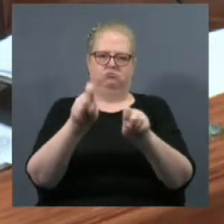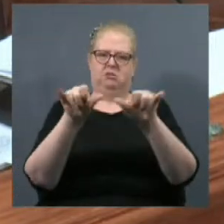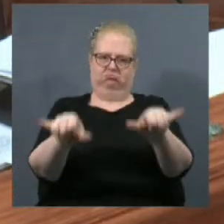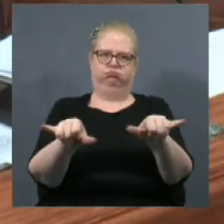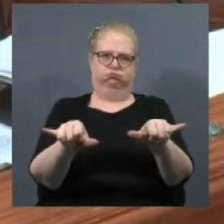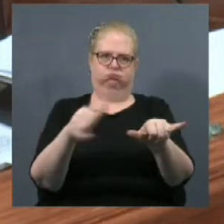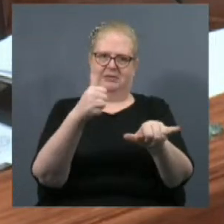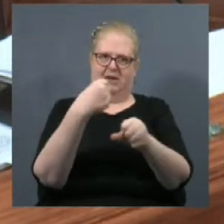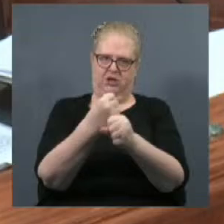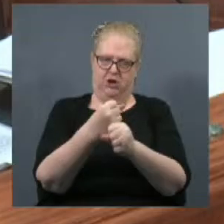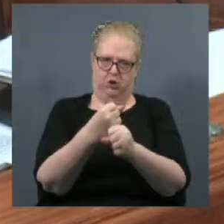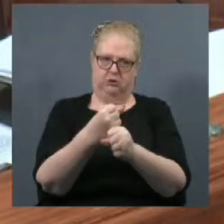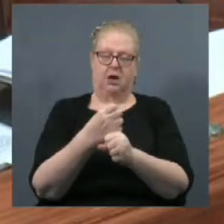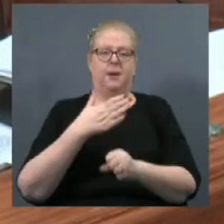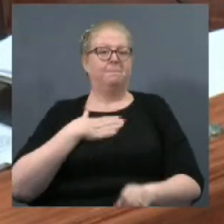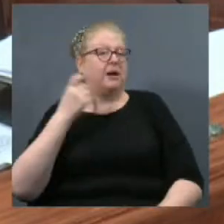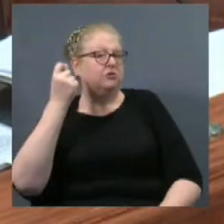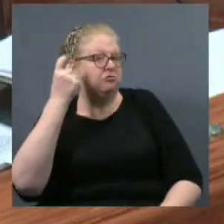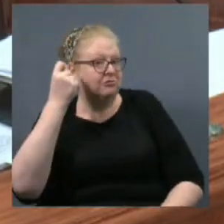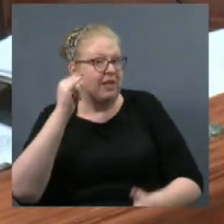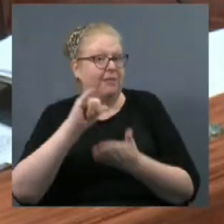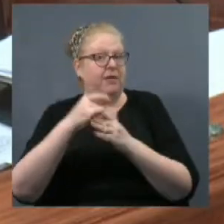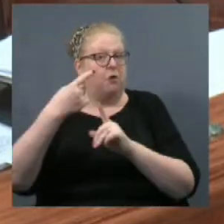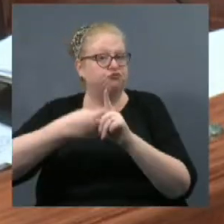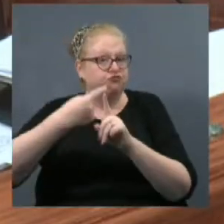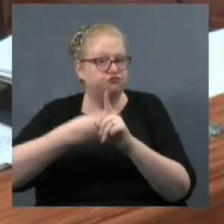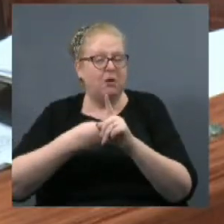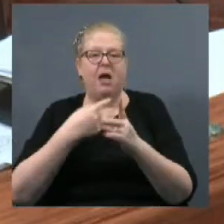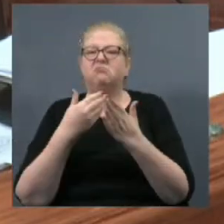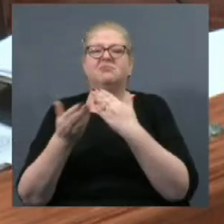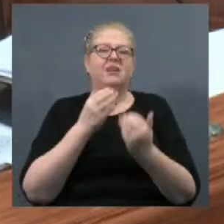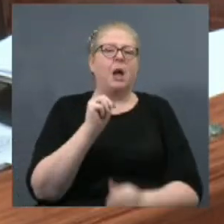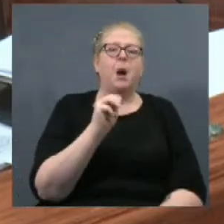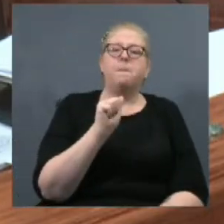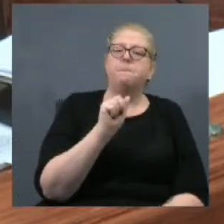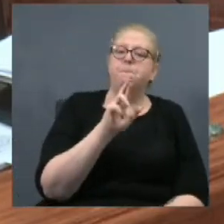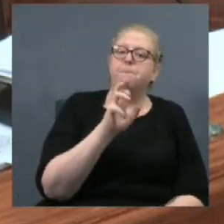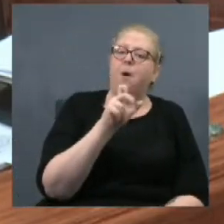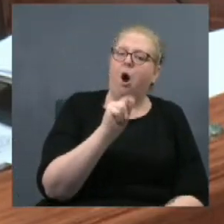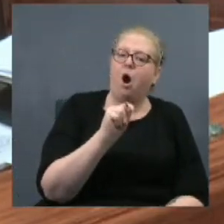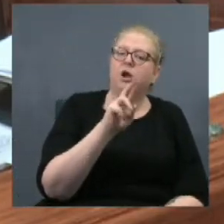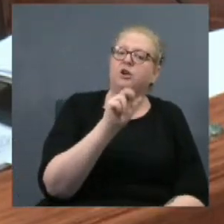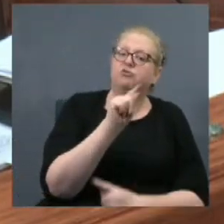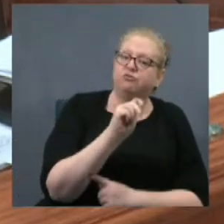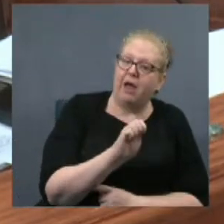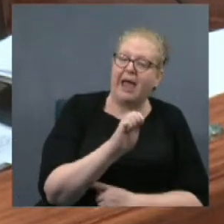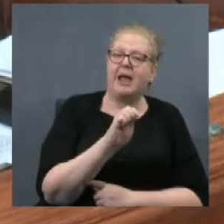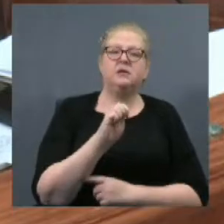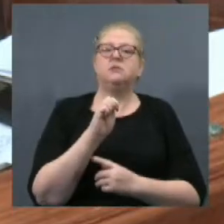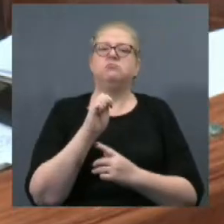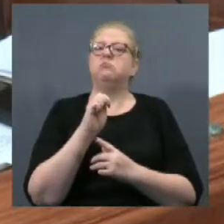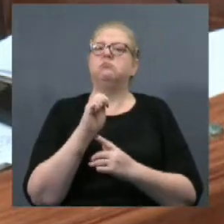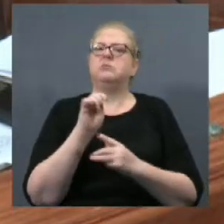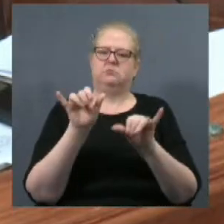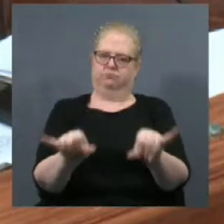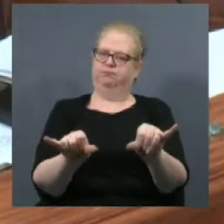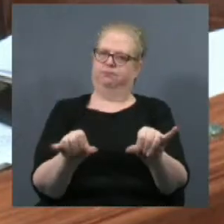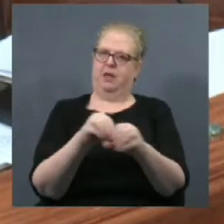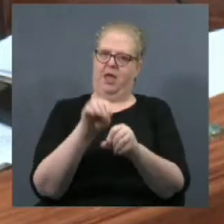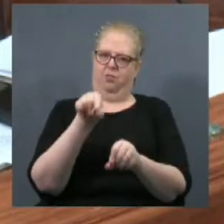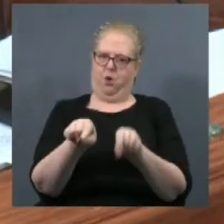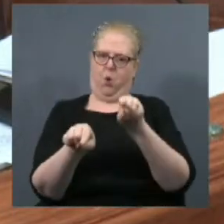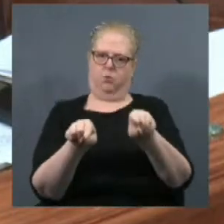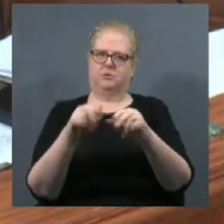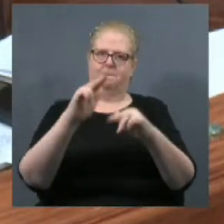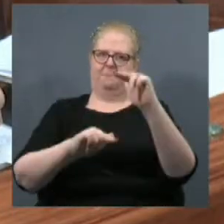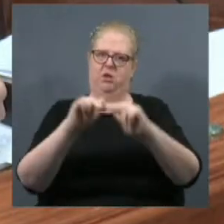Our understanding is the rent, even the market rate rent in both buildings, could not be changed for that 10-year